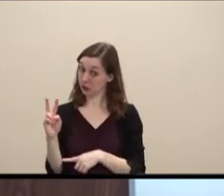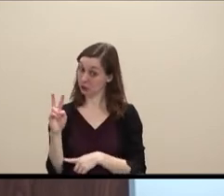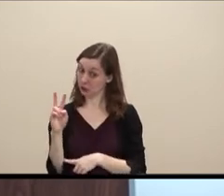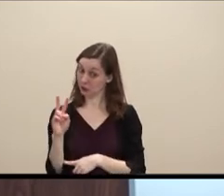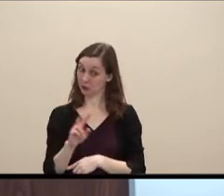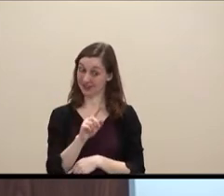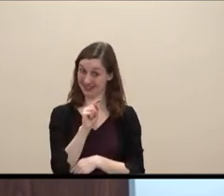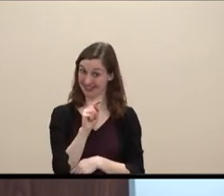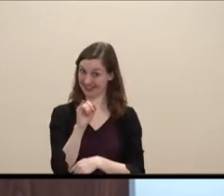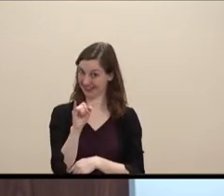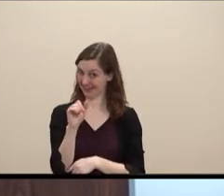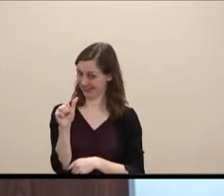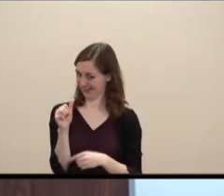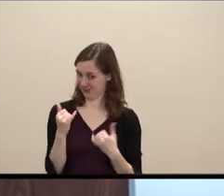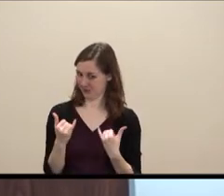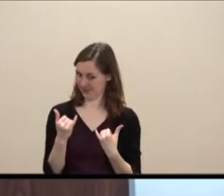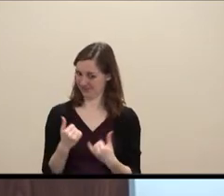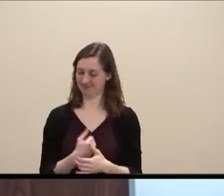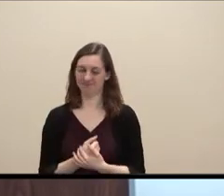tonight.